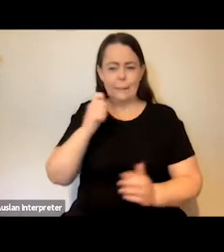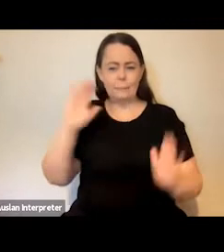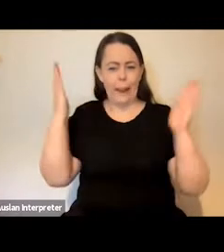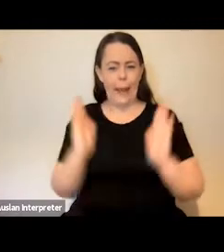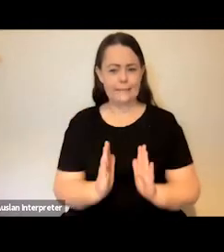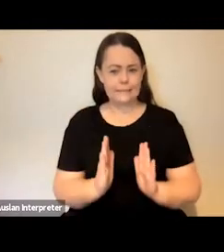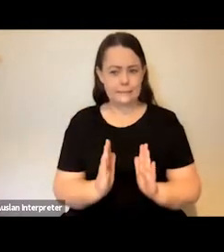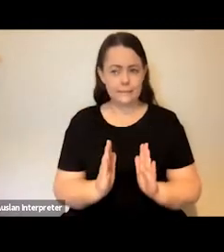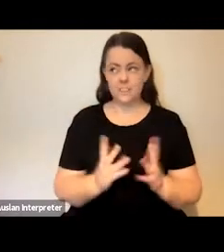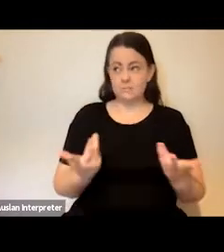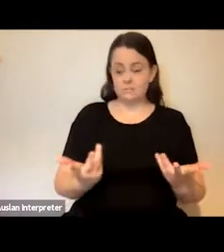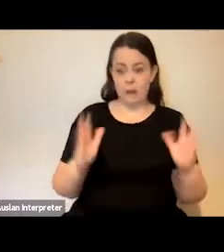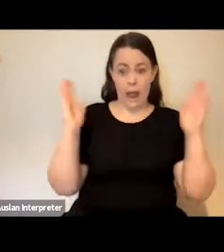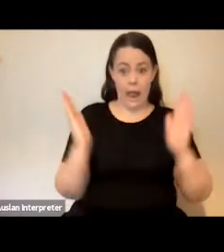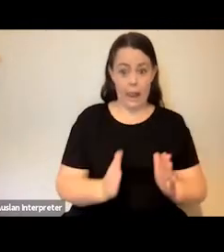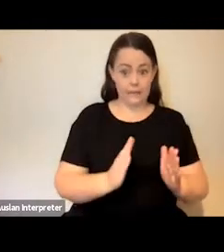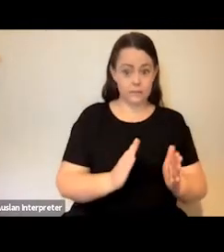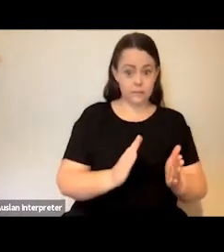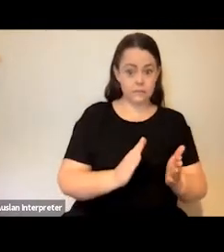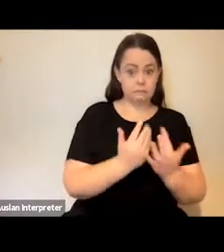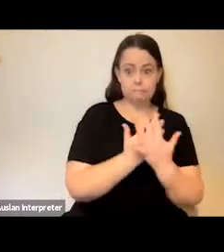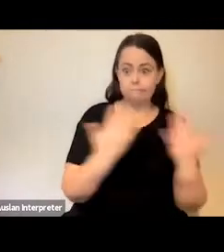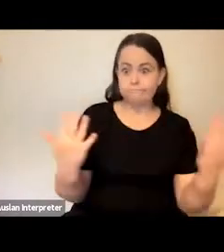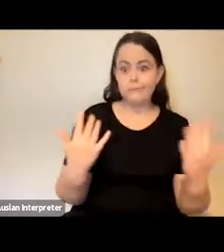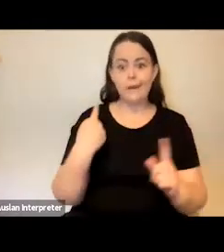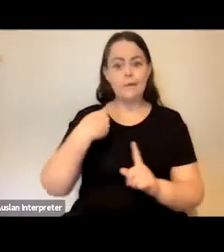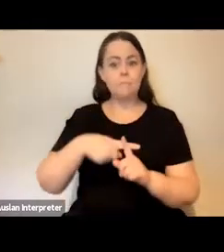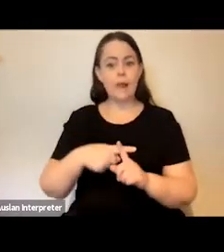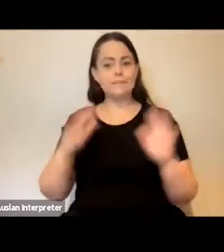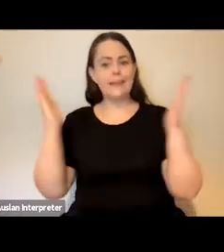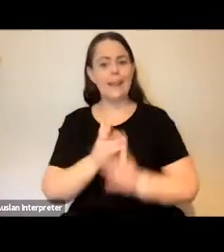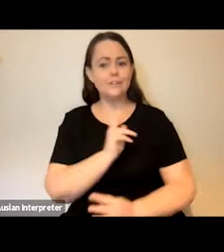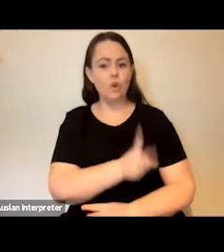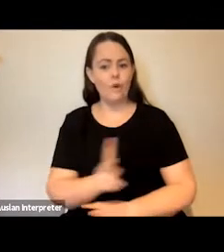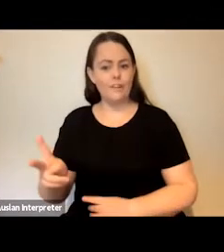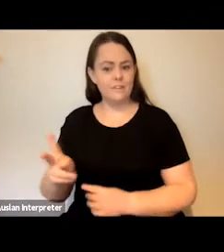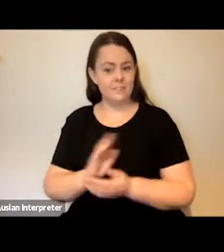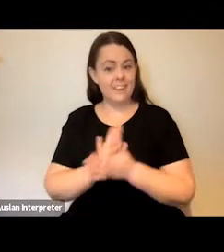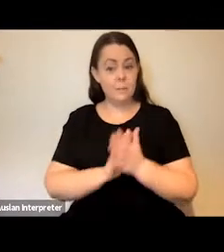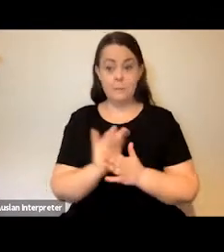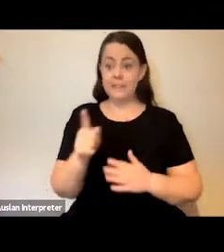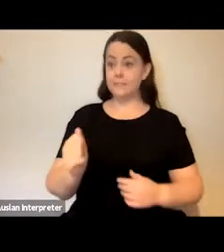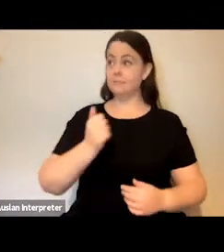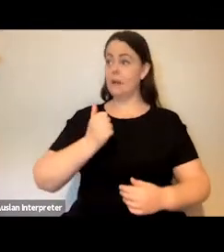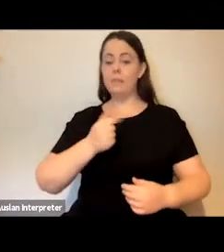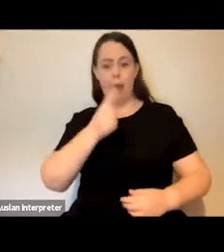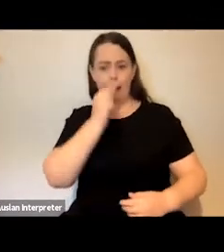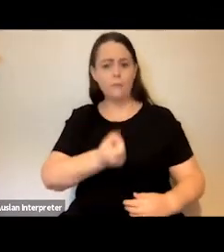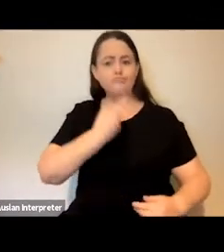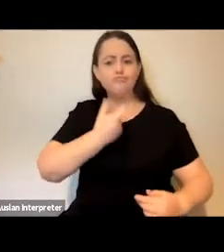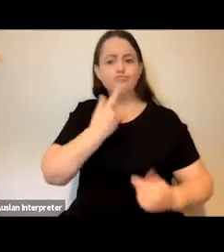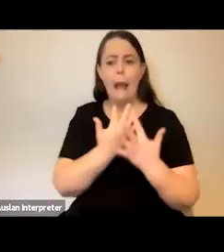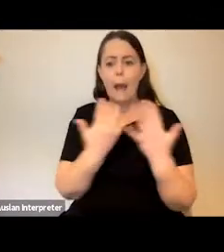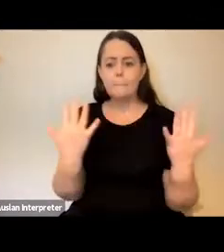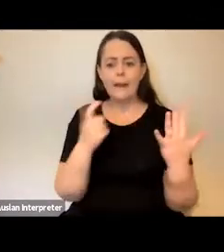less amounts, their tolerance has probably dropped. So as we start to come out of lockdown and people,